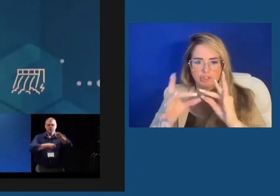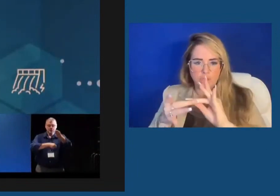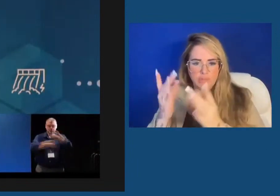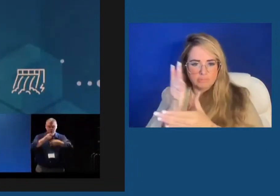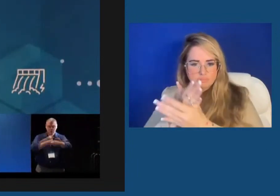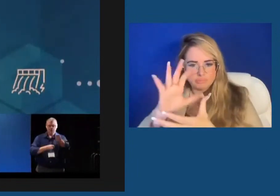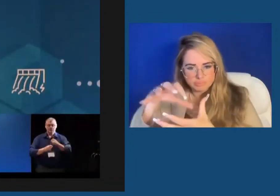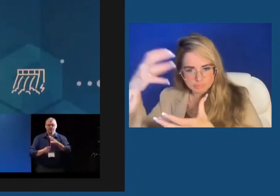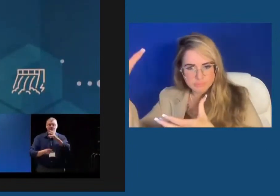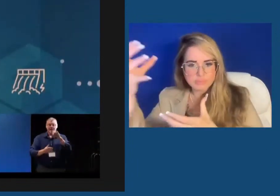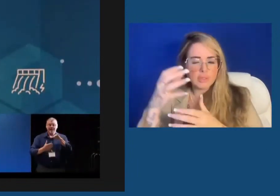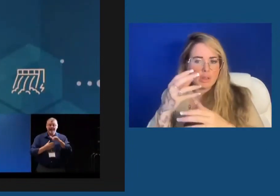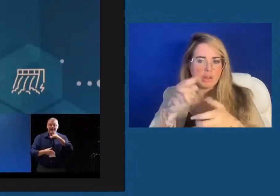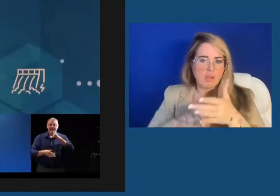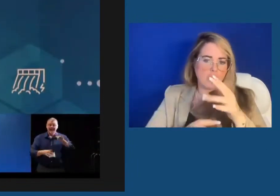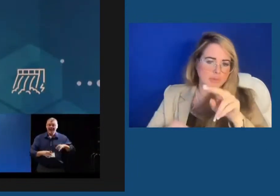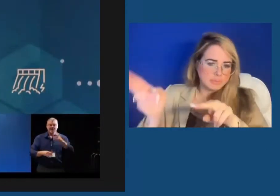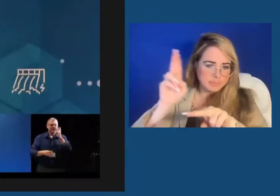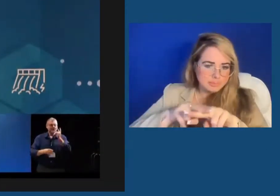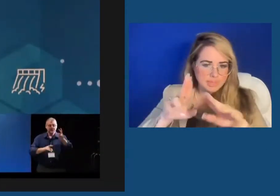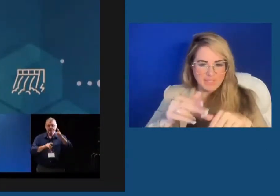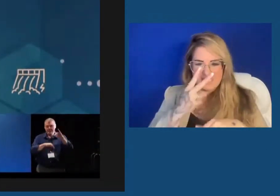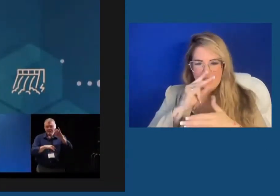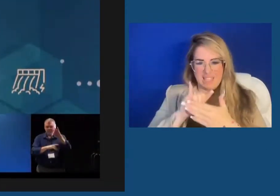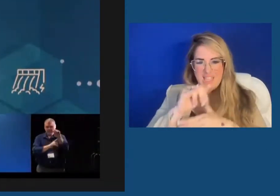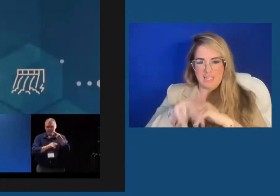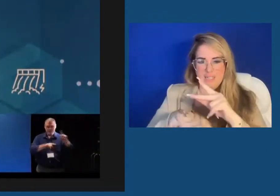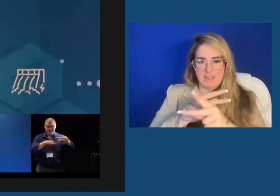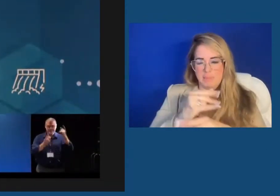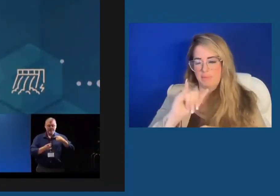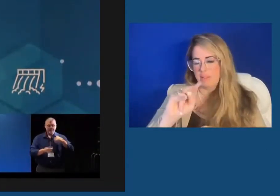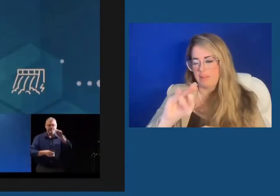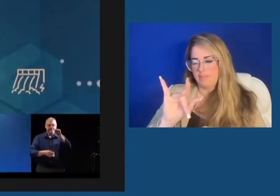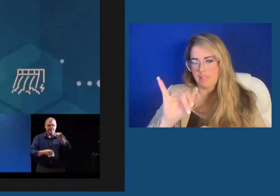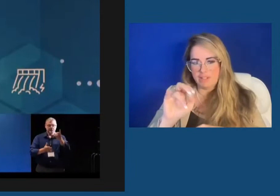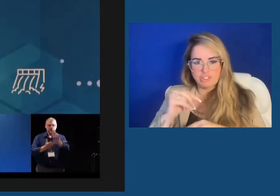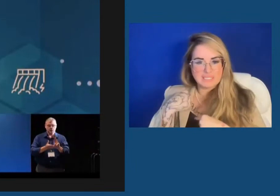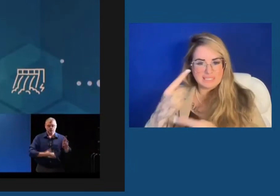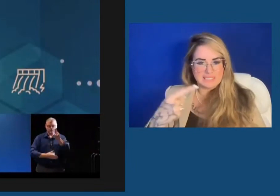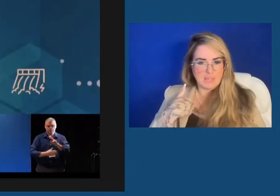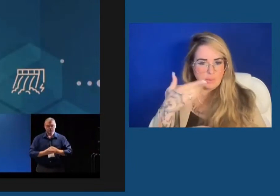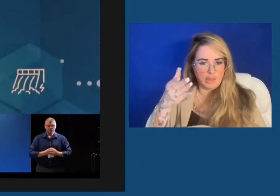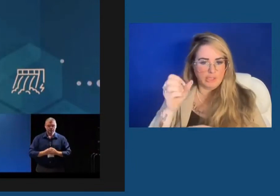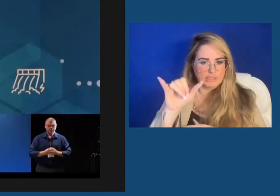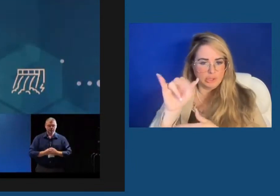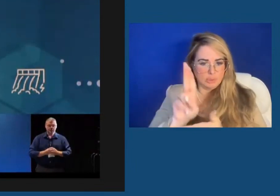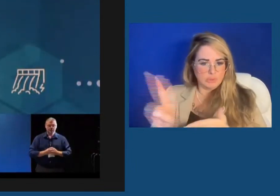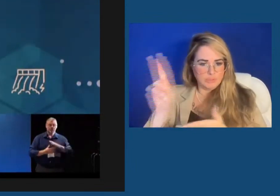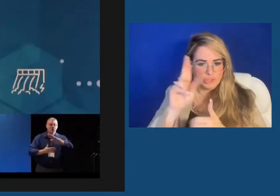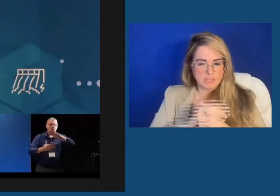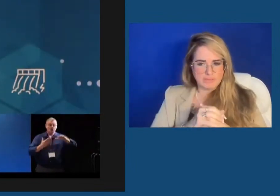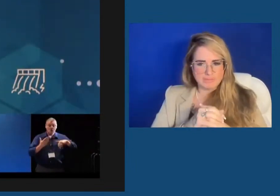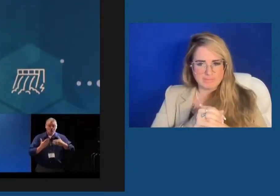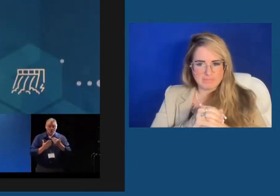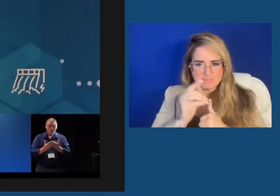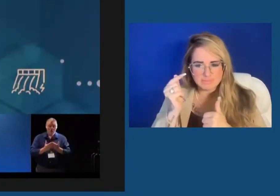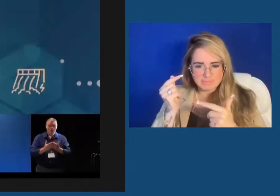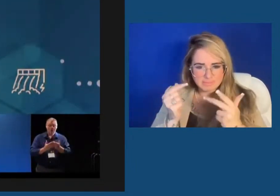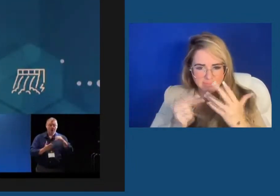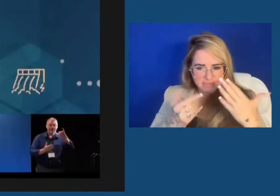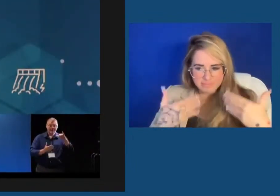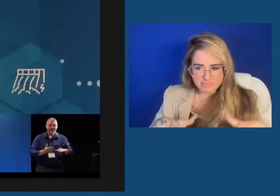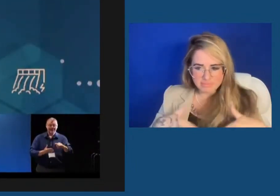escalating costs. We hadn't seen inflation like that since I was a student at Syracuse University. All these